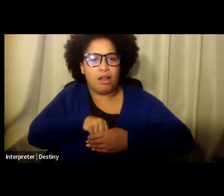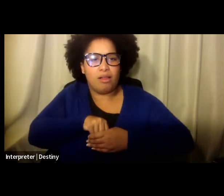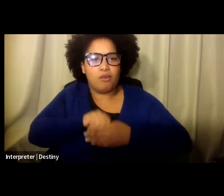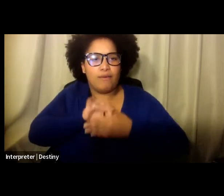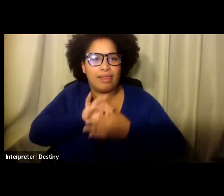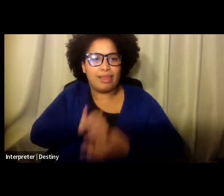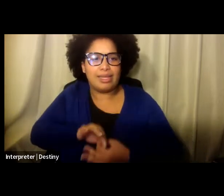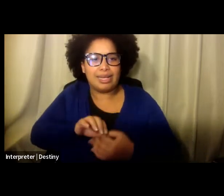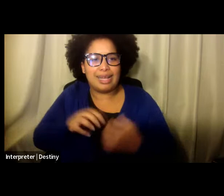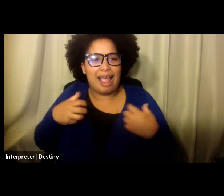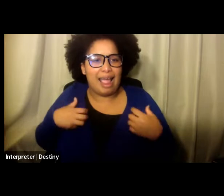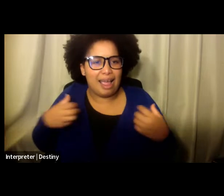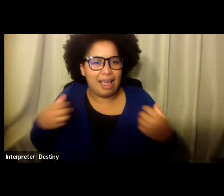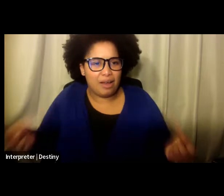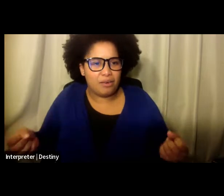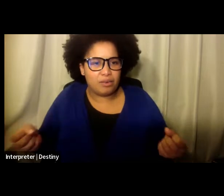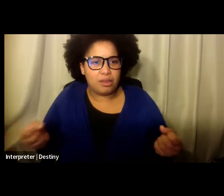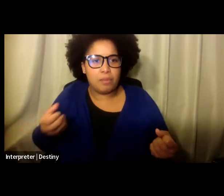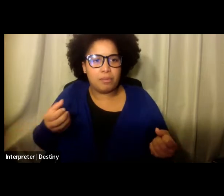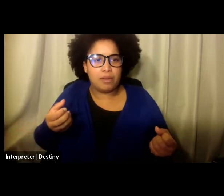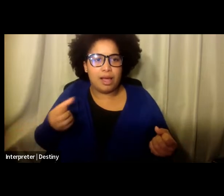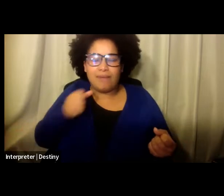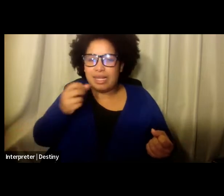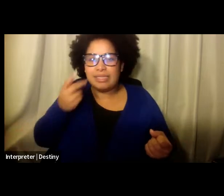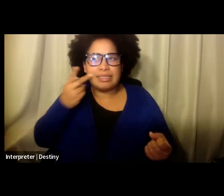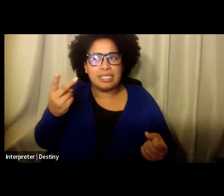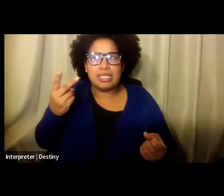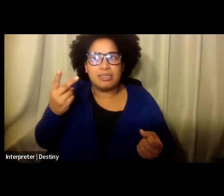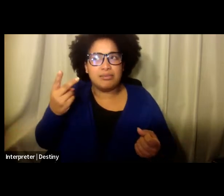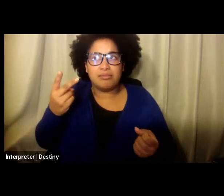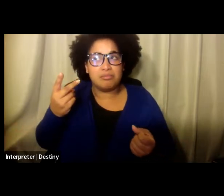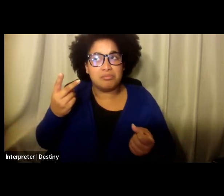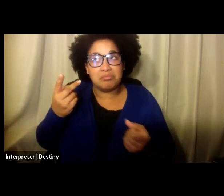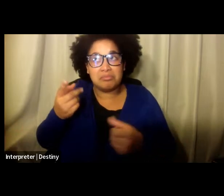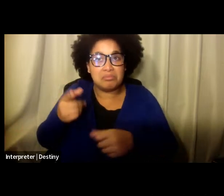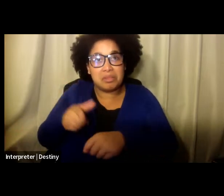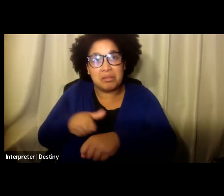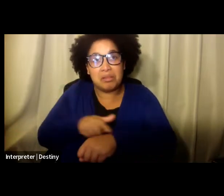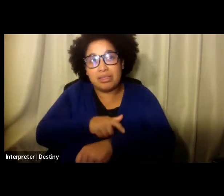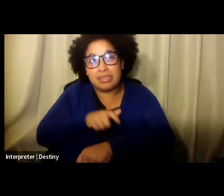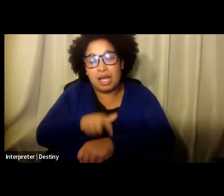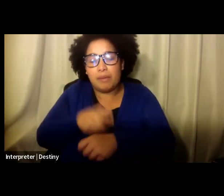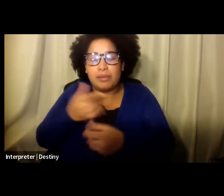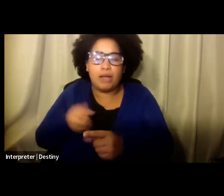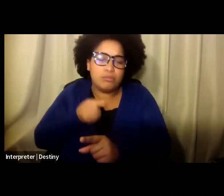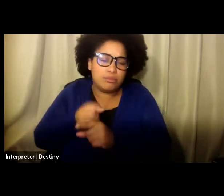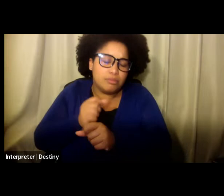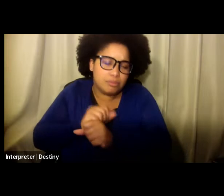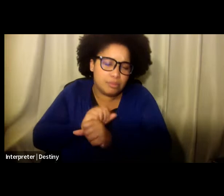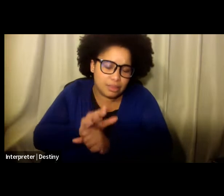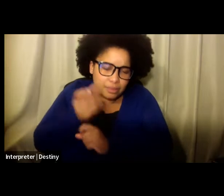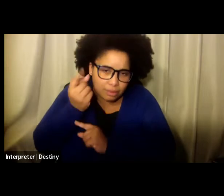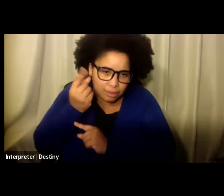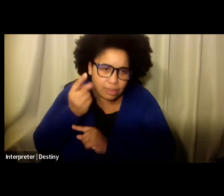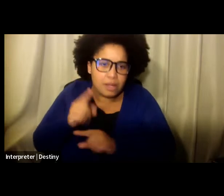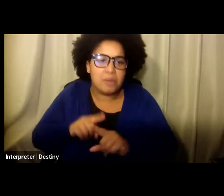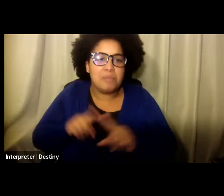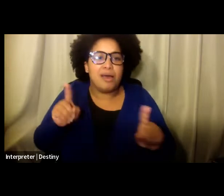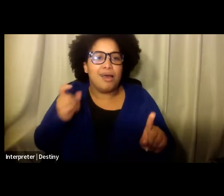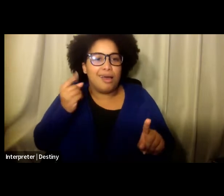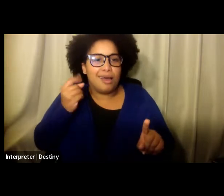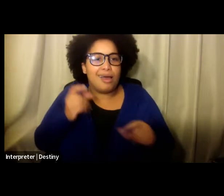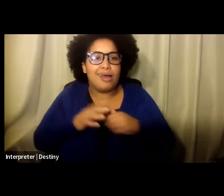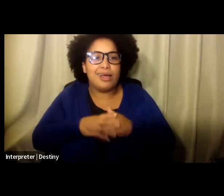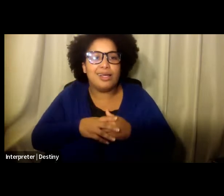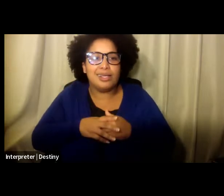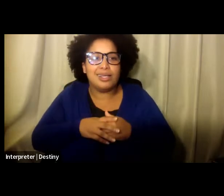around health that, quite honestly, I haven't seen in a while. You know, of course, we're in a pandemic, but let's